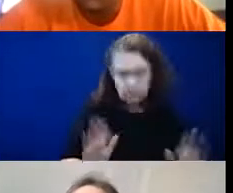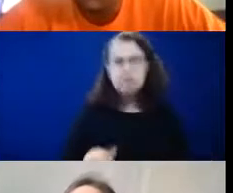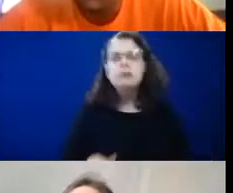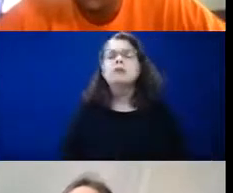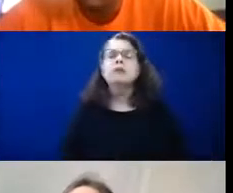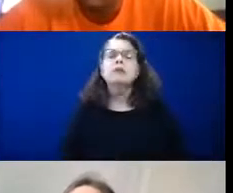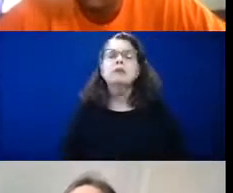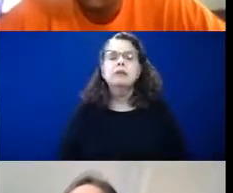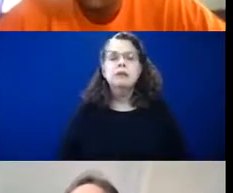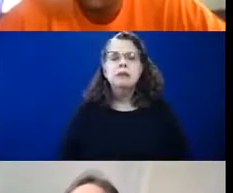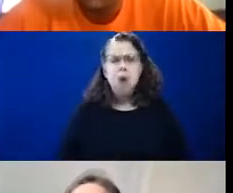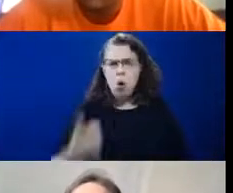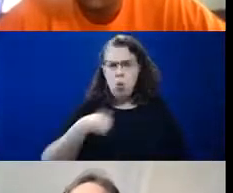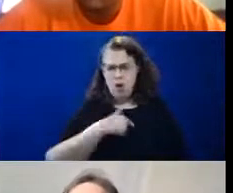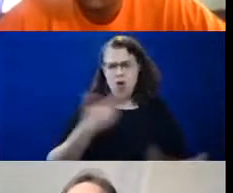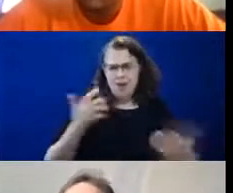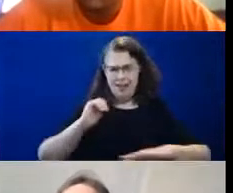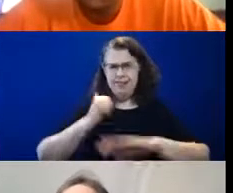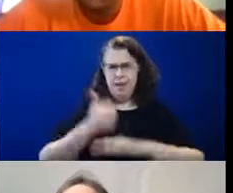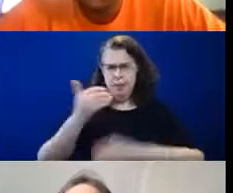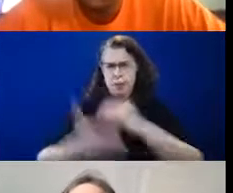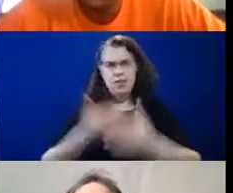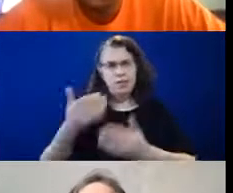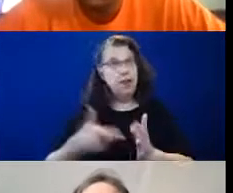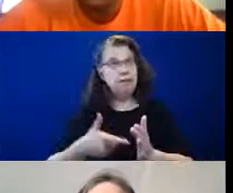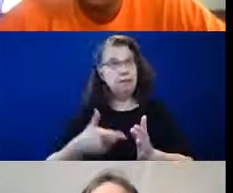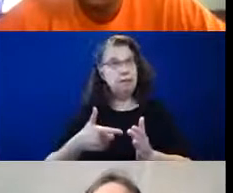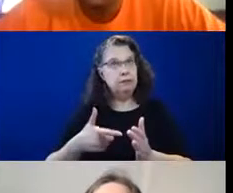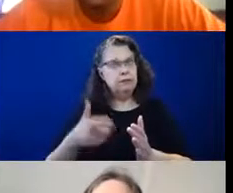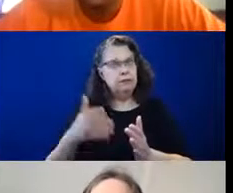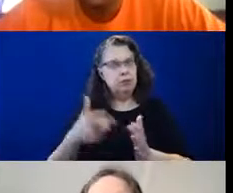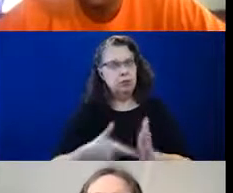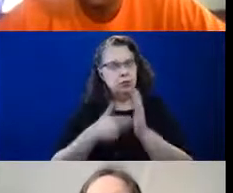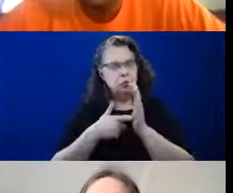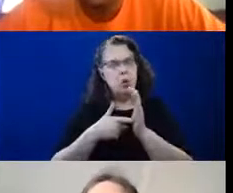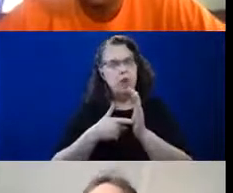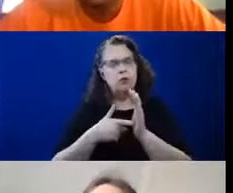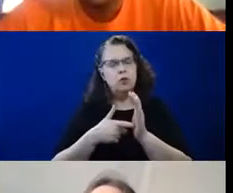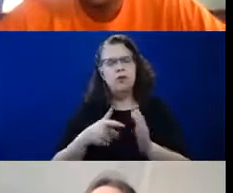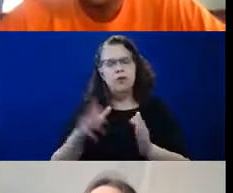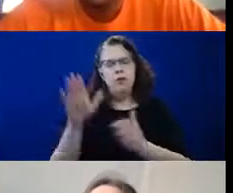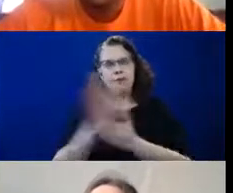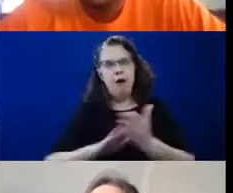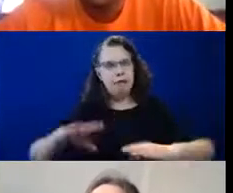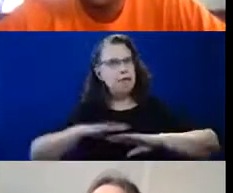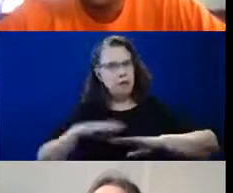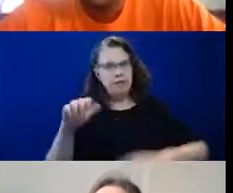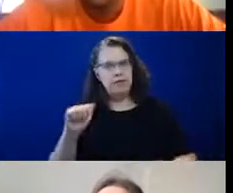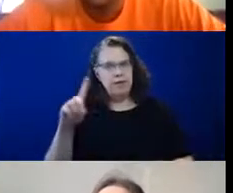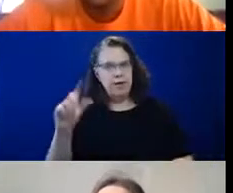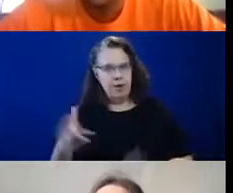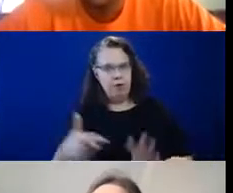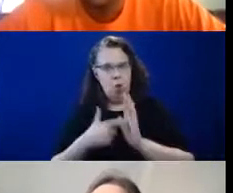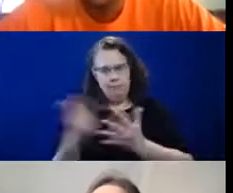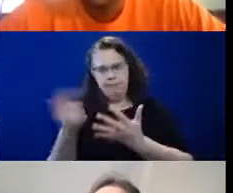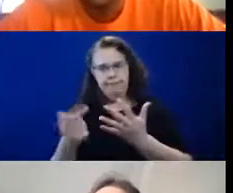So we do have a process already in place, and it is mandatory that those ADA requirements are met by the college.